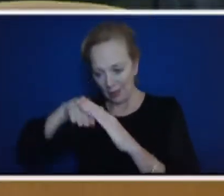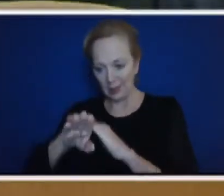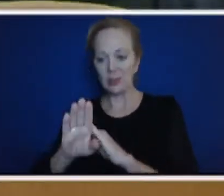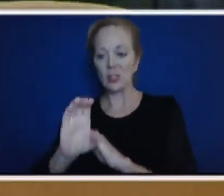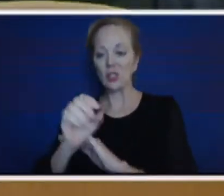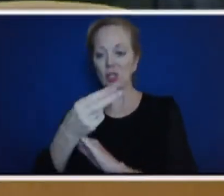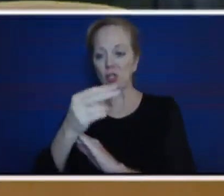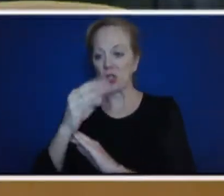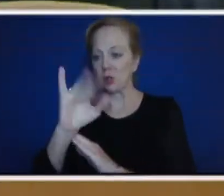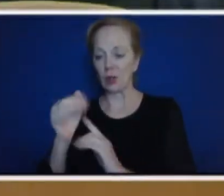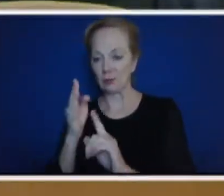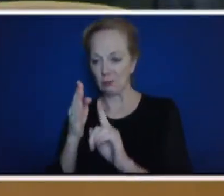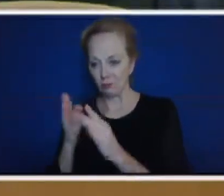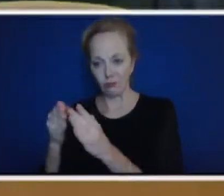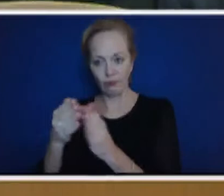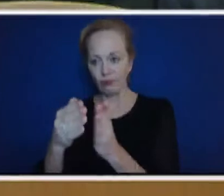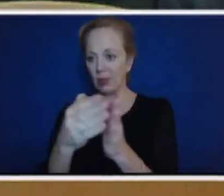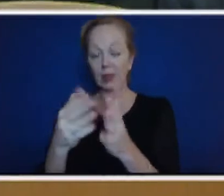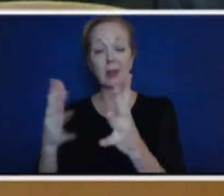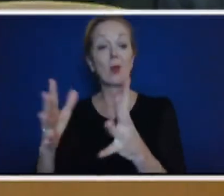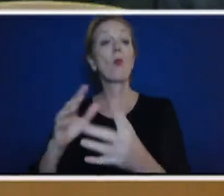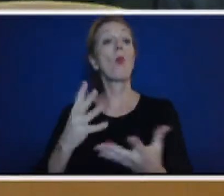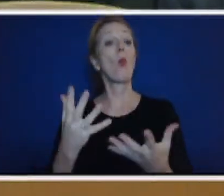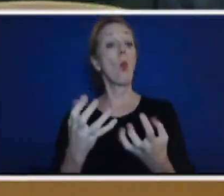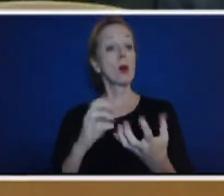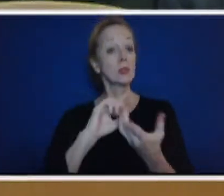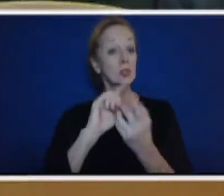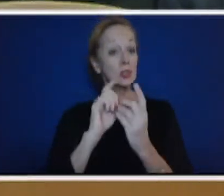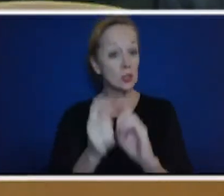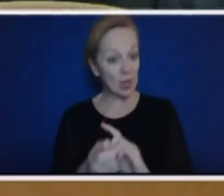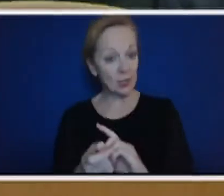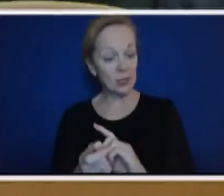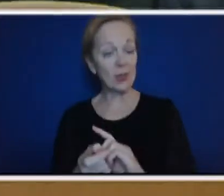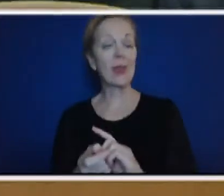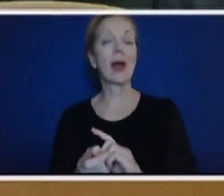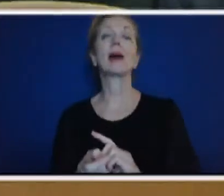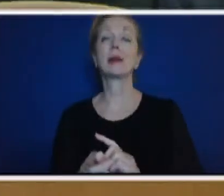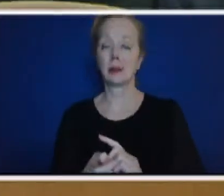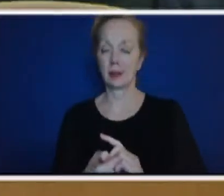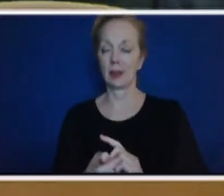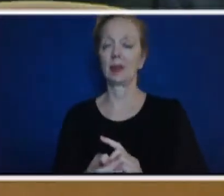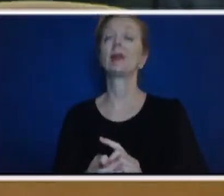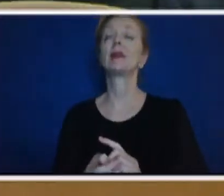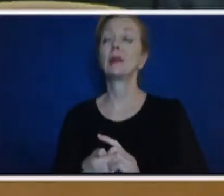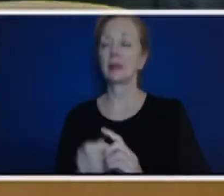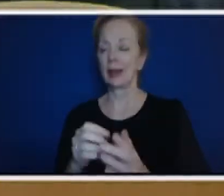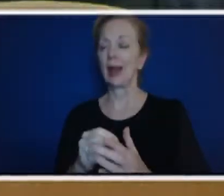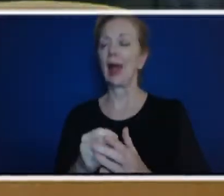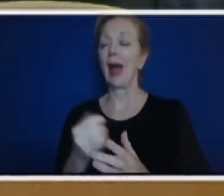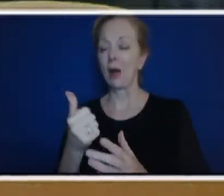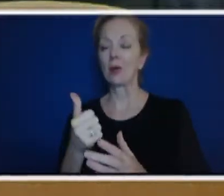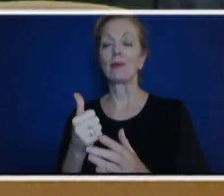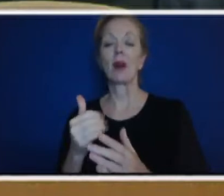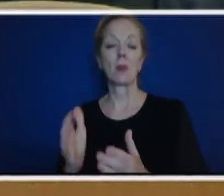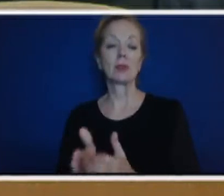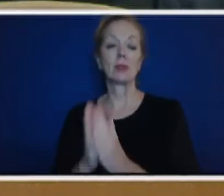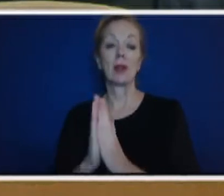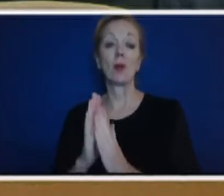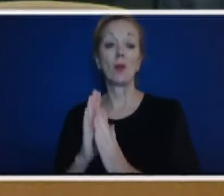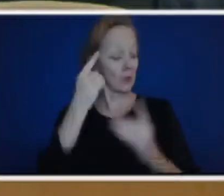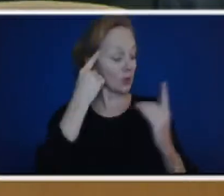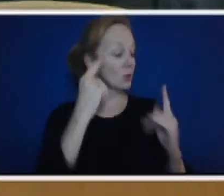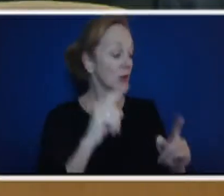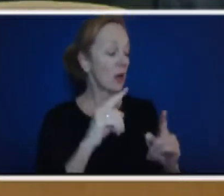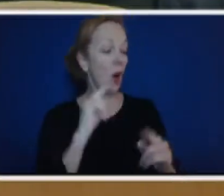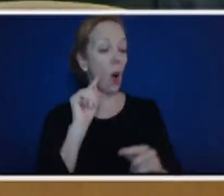to amend our petition and take that out of our petition. We have agreed to do that. That is the only purpose of the petition, is